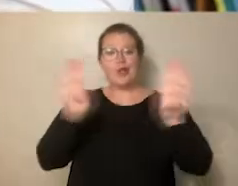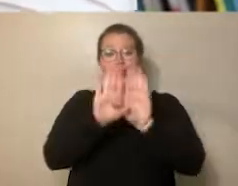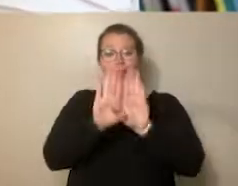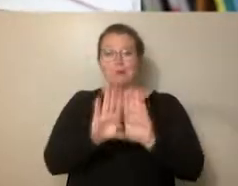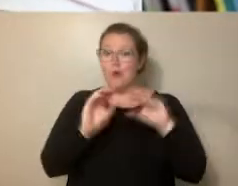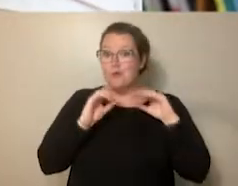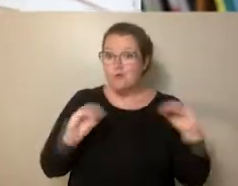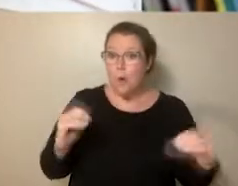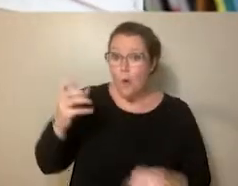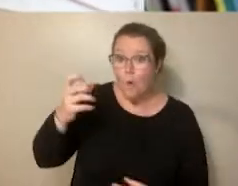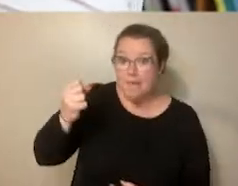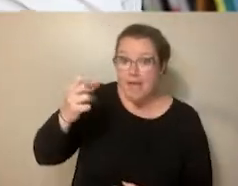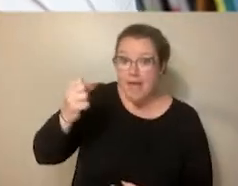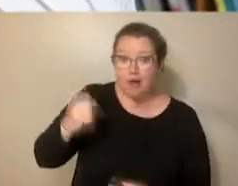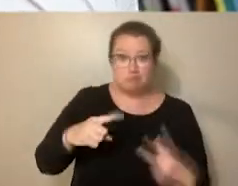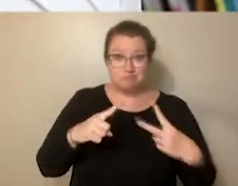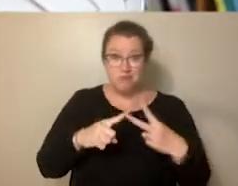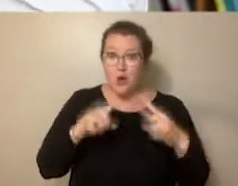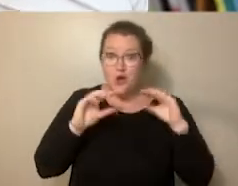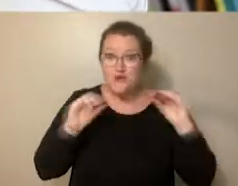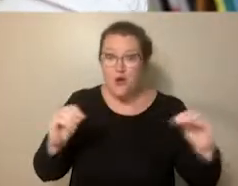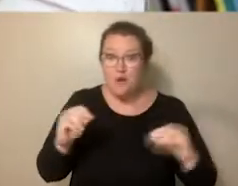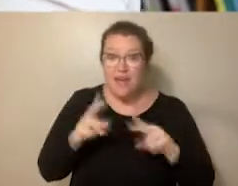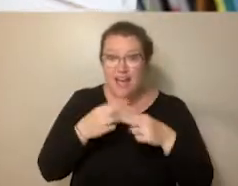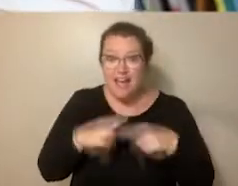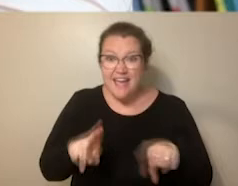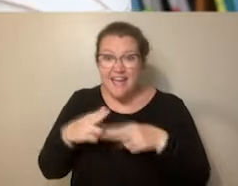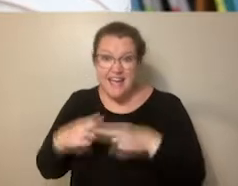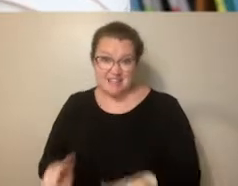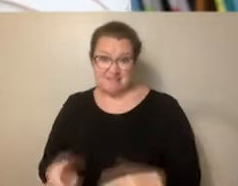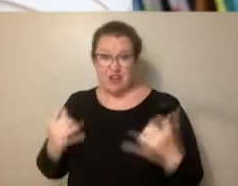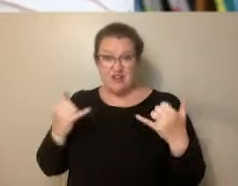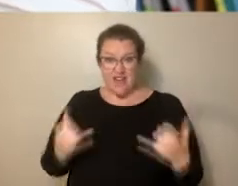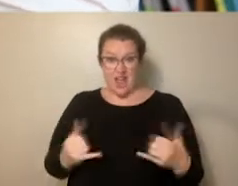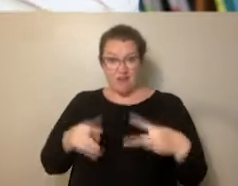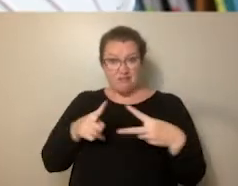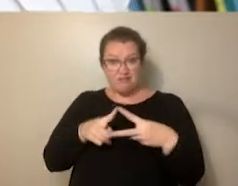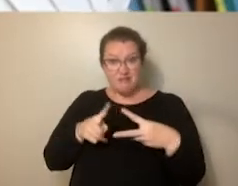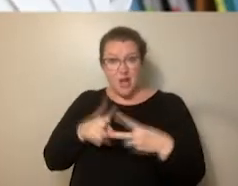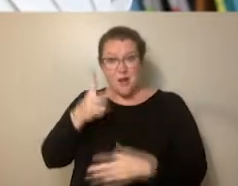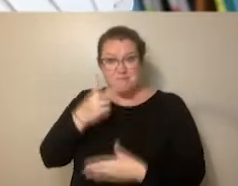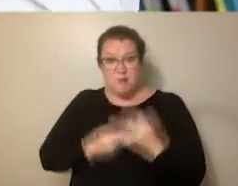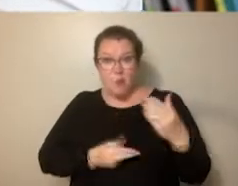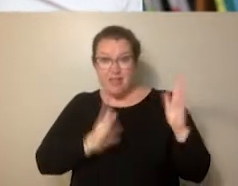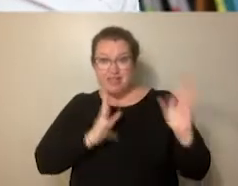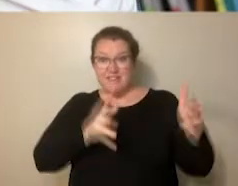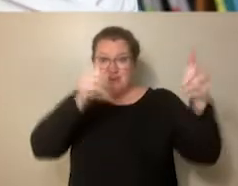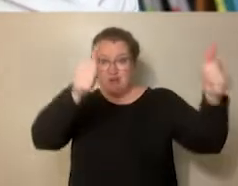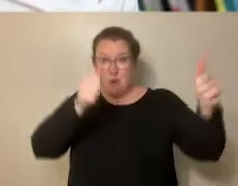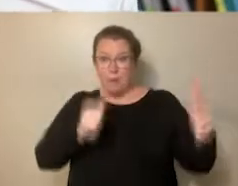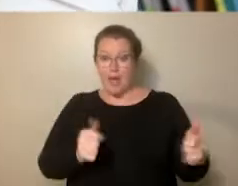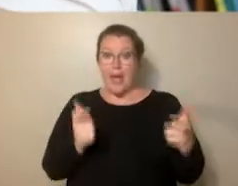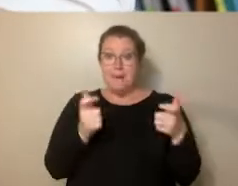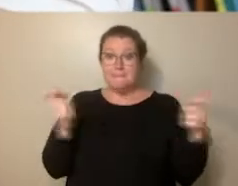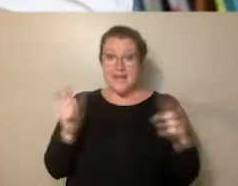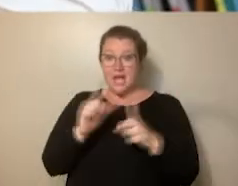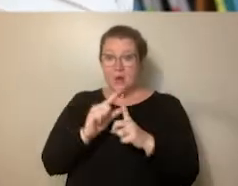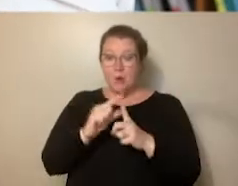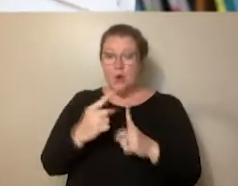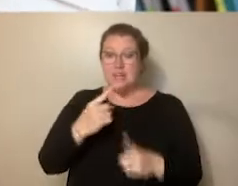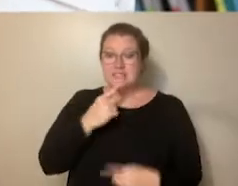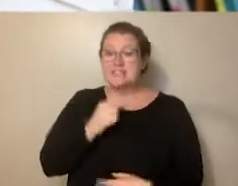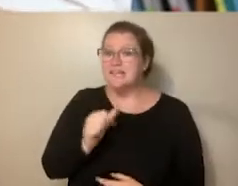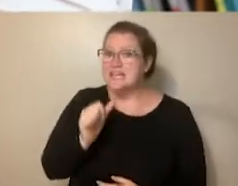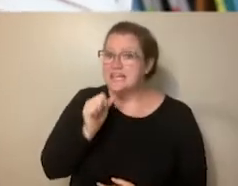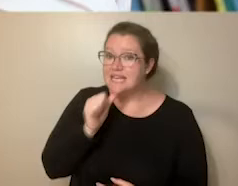milk, no eggs. So now the cows and the hens are leaving notes. And that big word up there that says impatient,